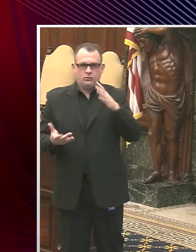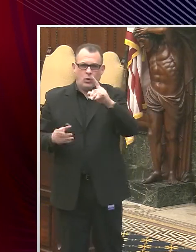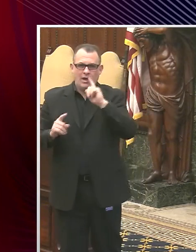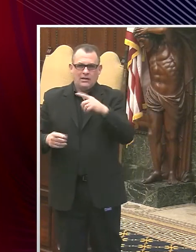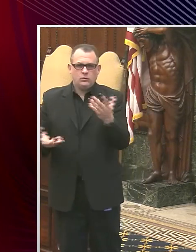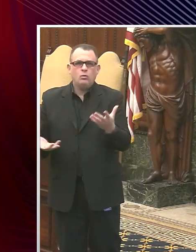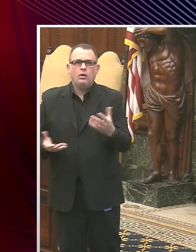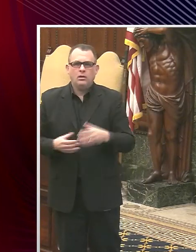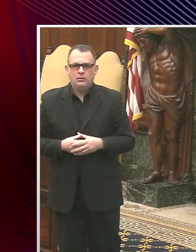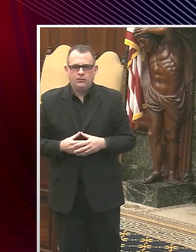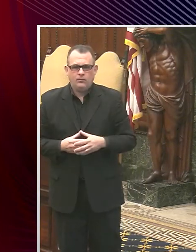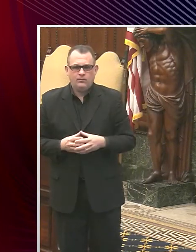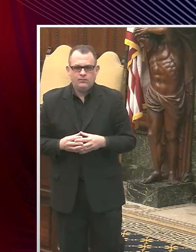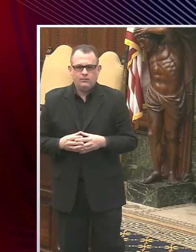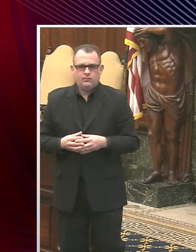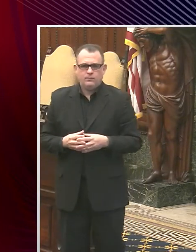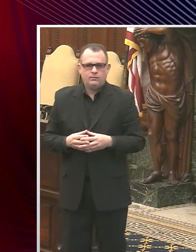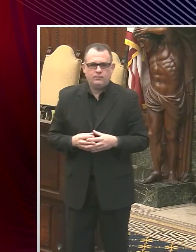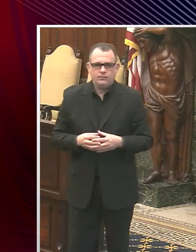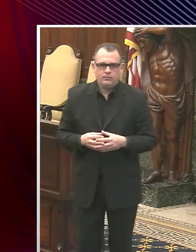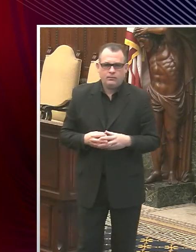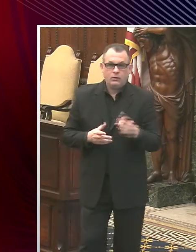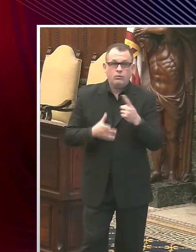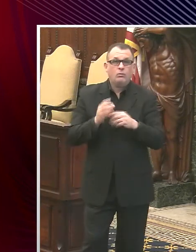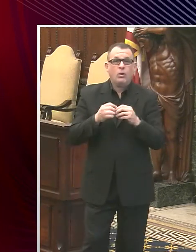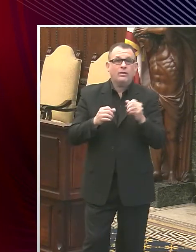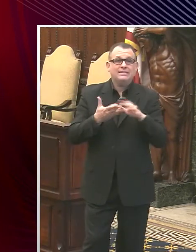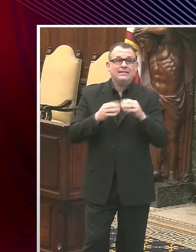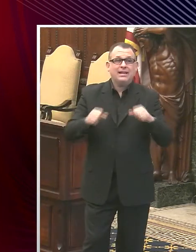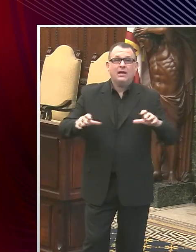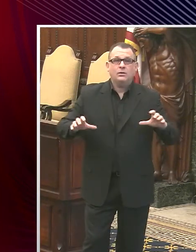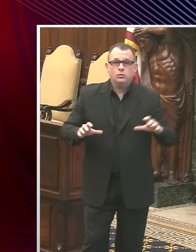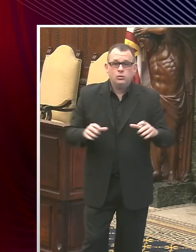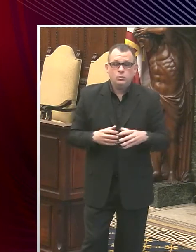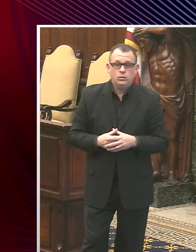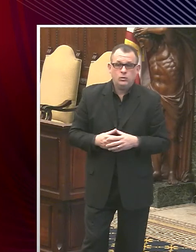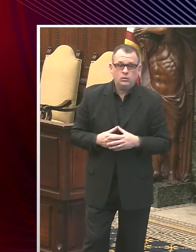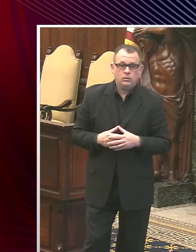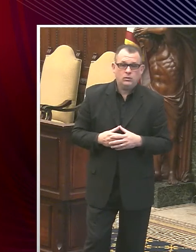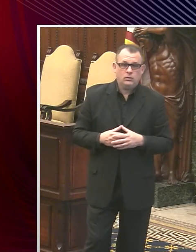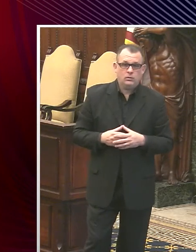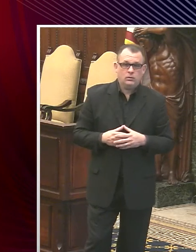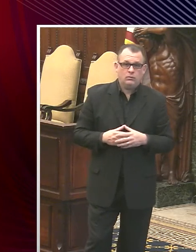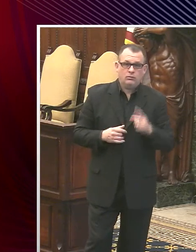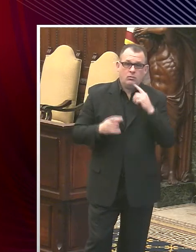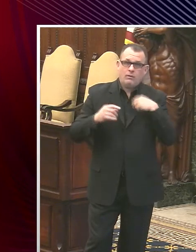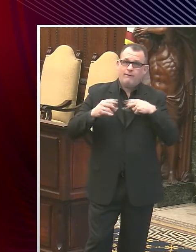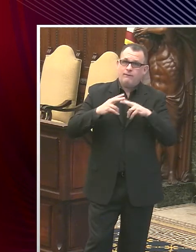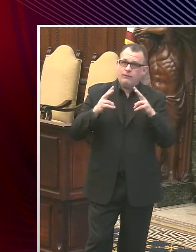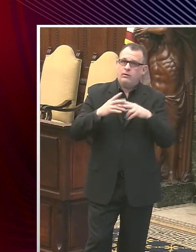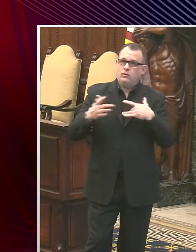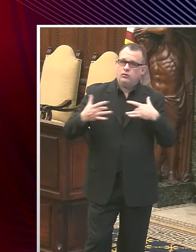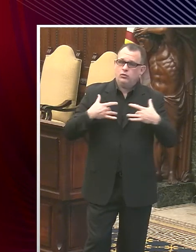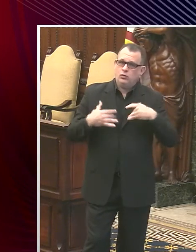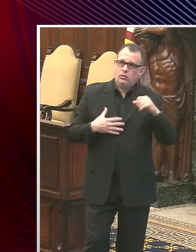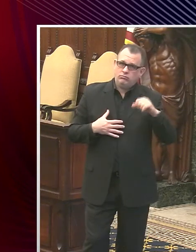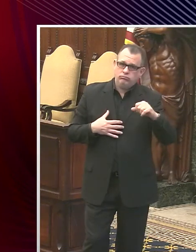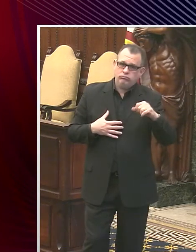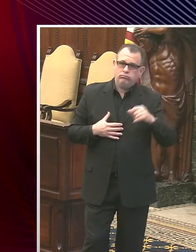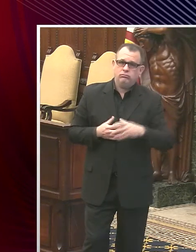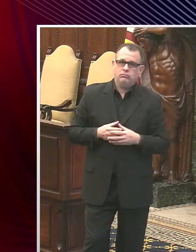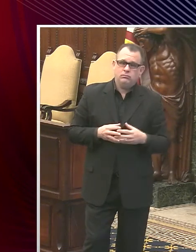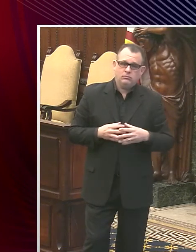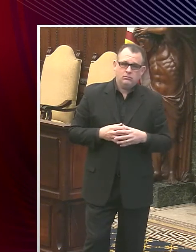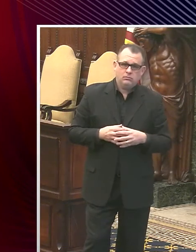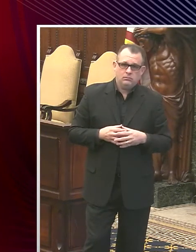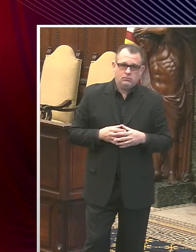that, and what more can the city do? Yeah, so we are very concerned about that. And so, this